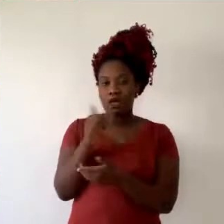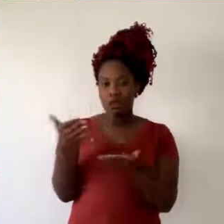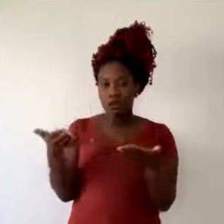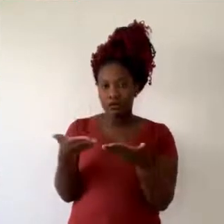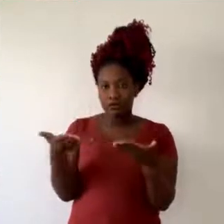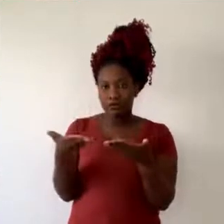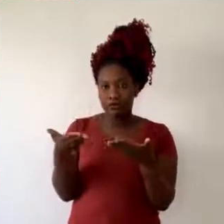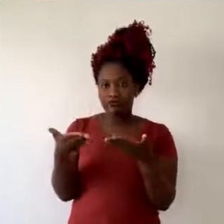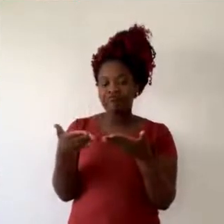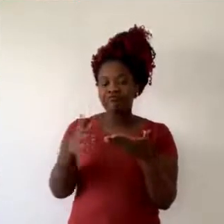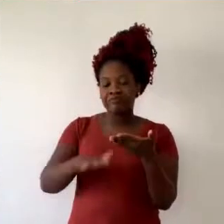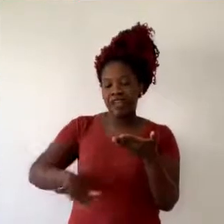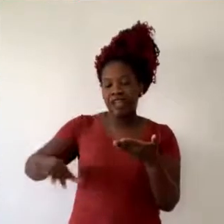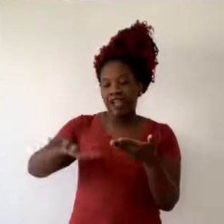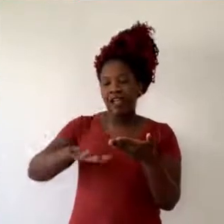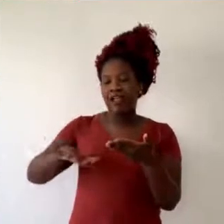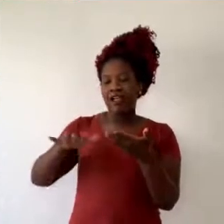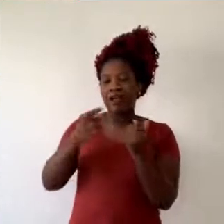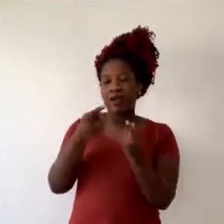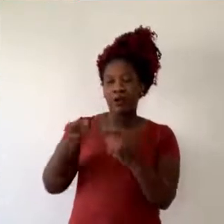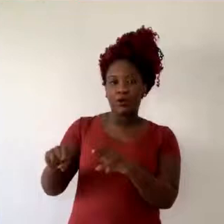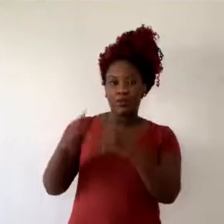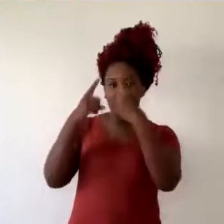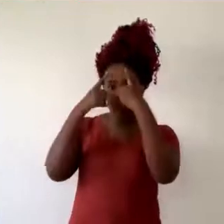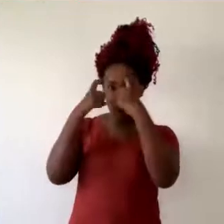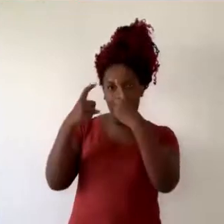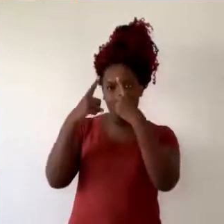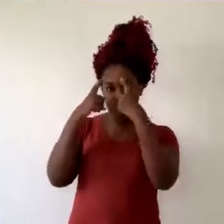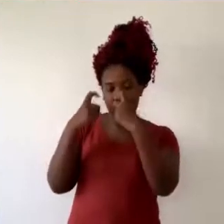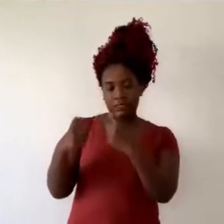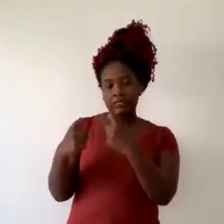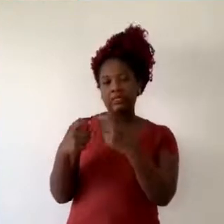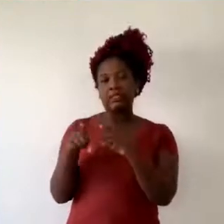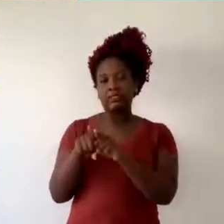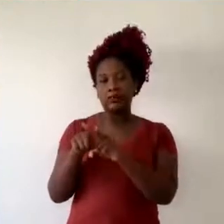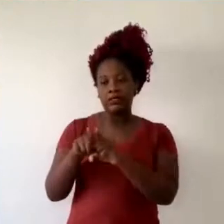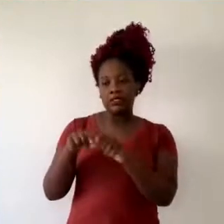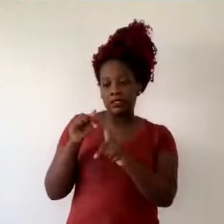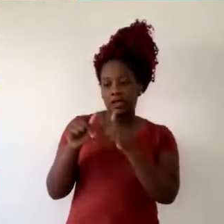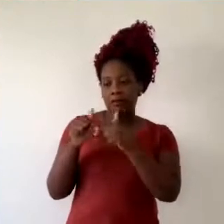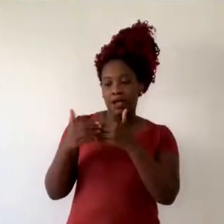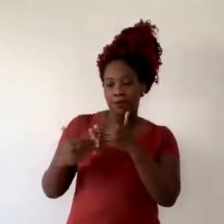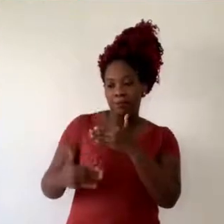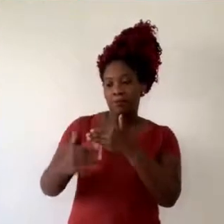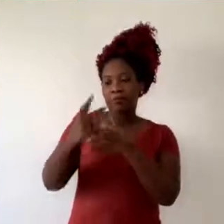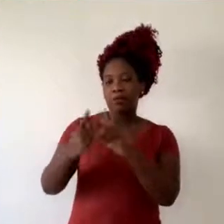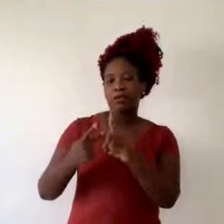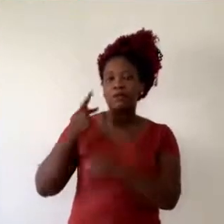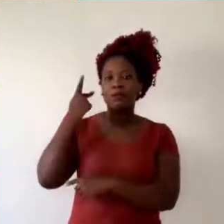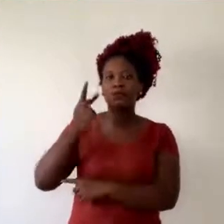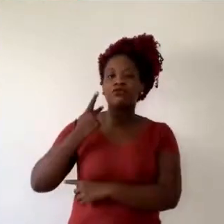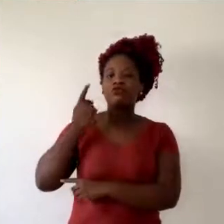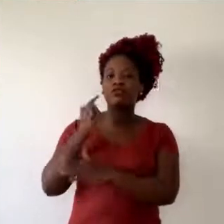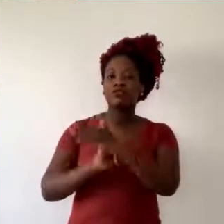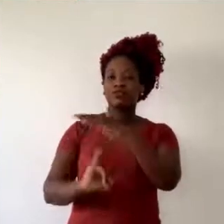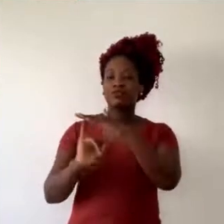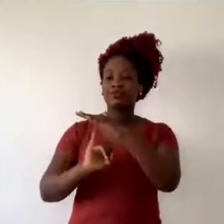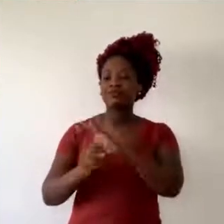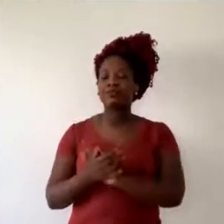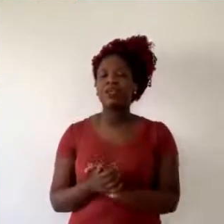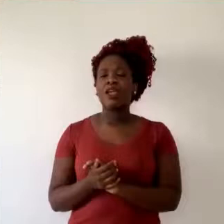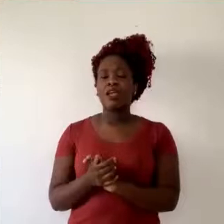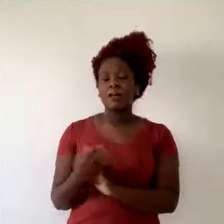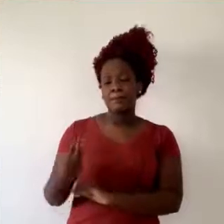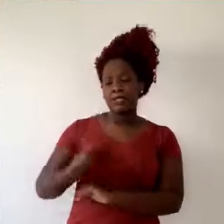the challenges faced by women in confronting violence, maternity, and career. and